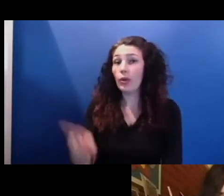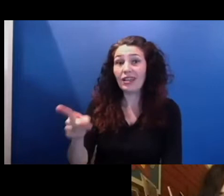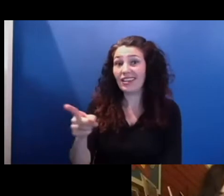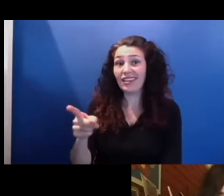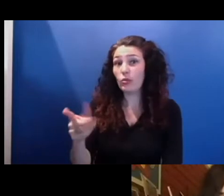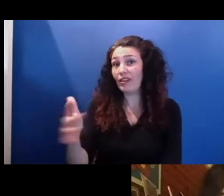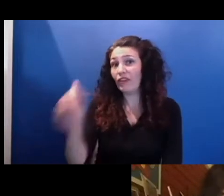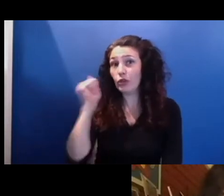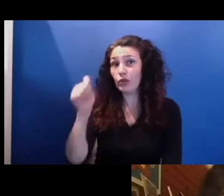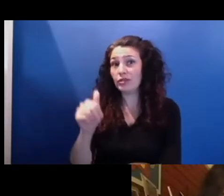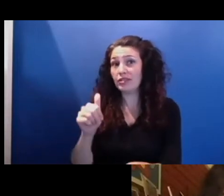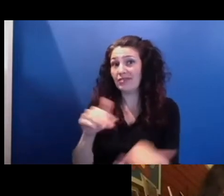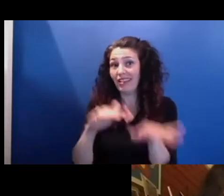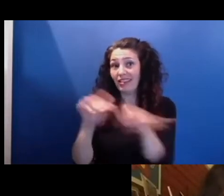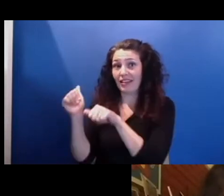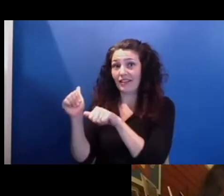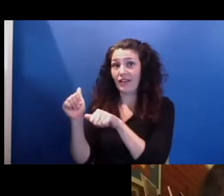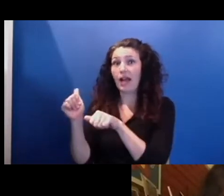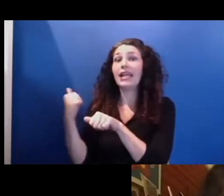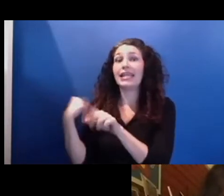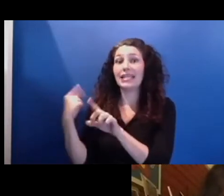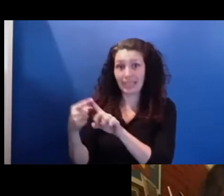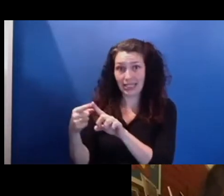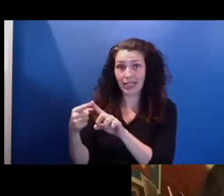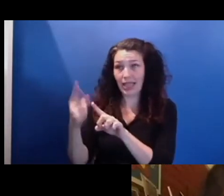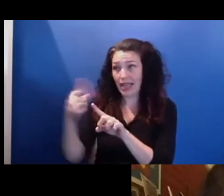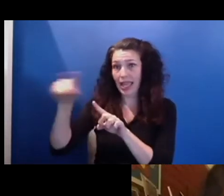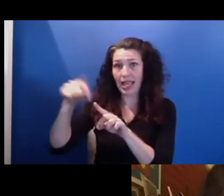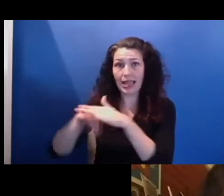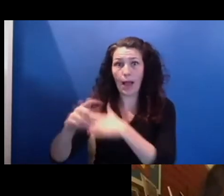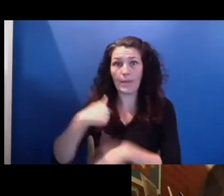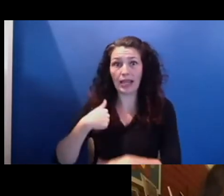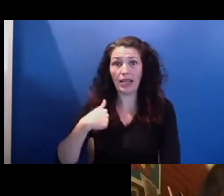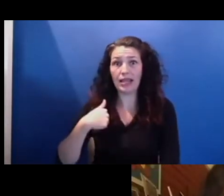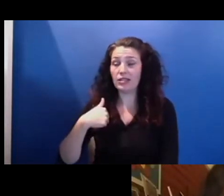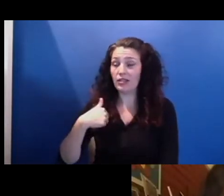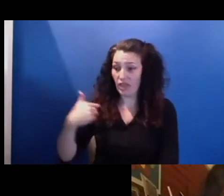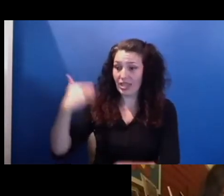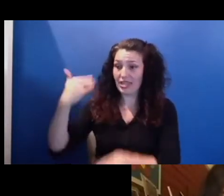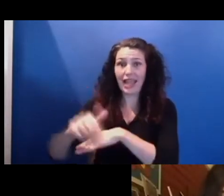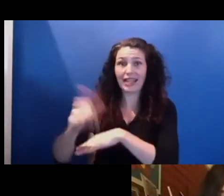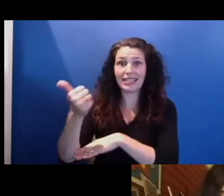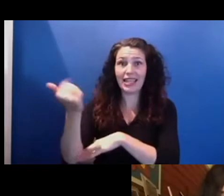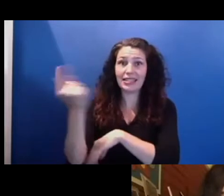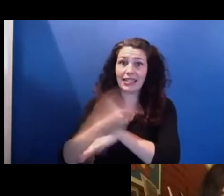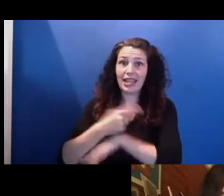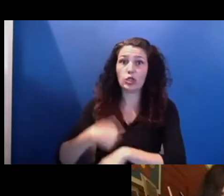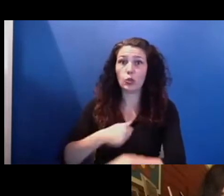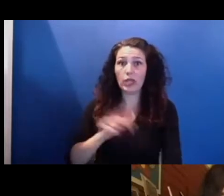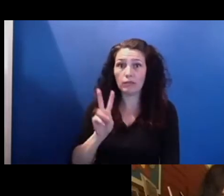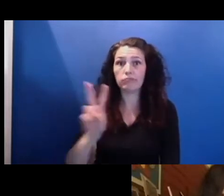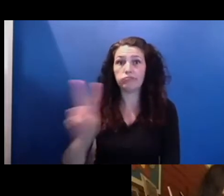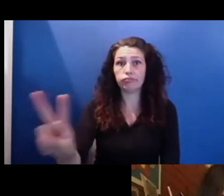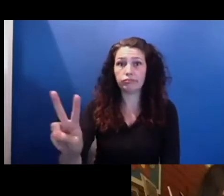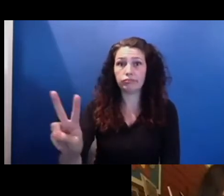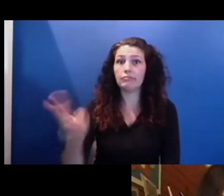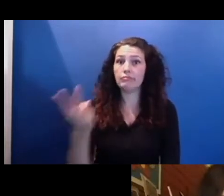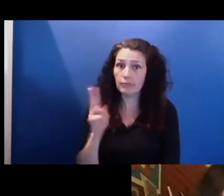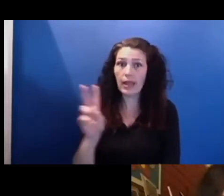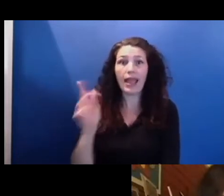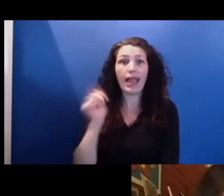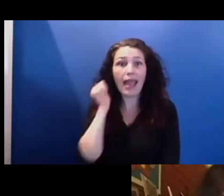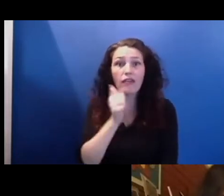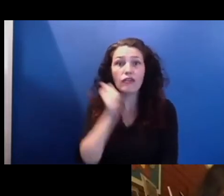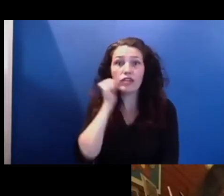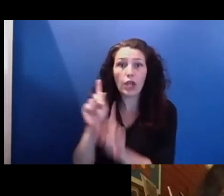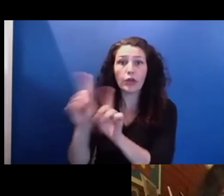We came back each and every day to school for the next 10 days and waited outside the school for the entire school day. And each and every night,